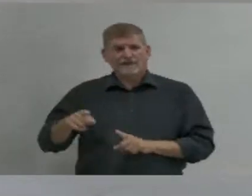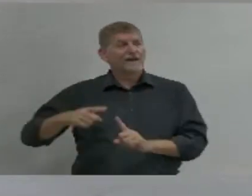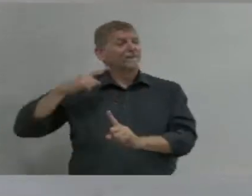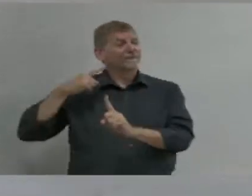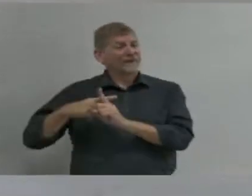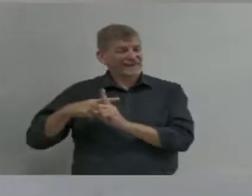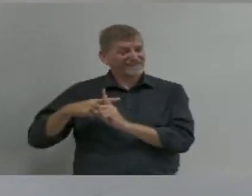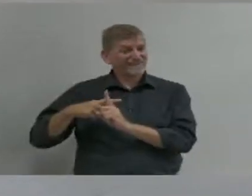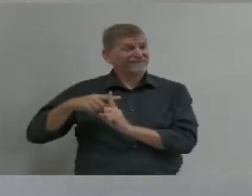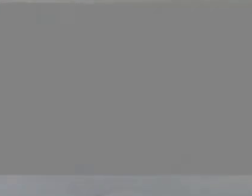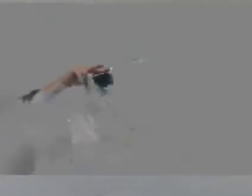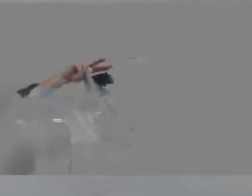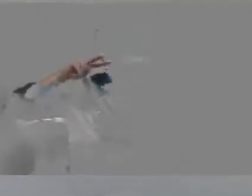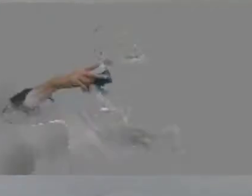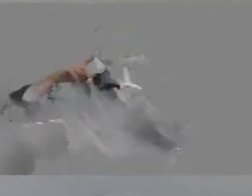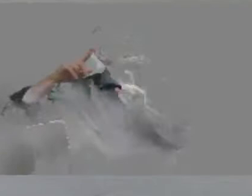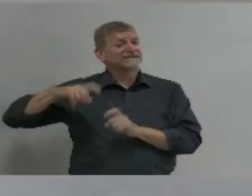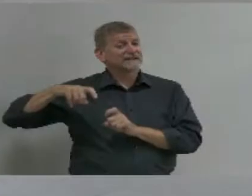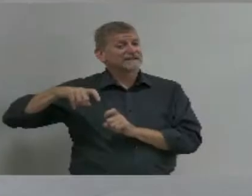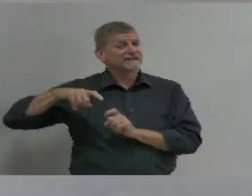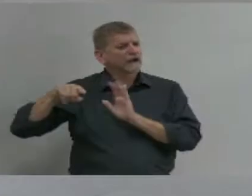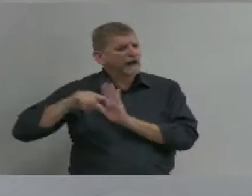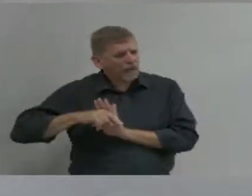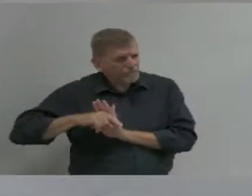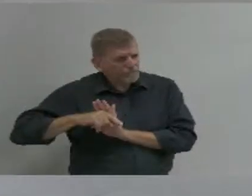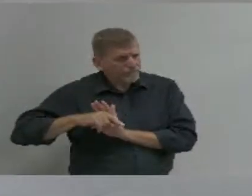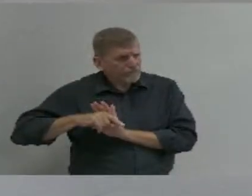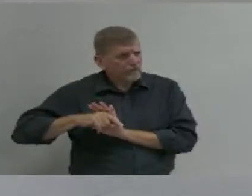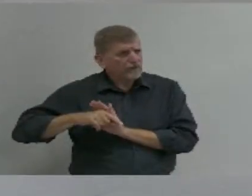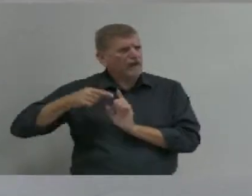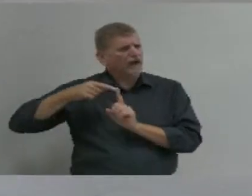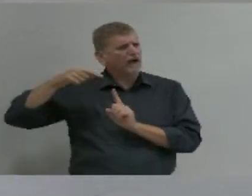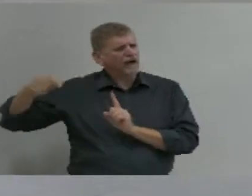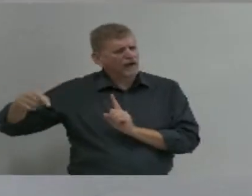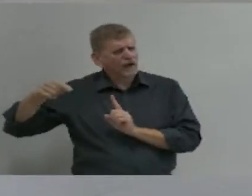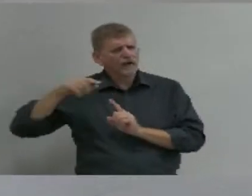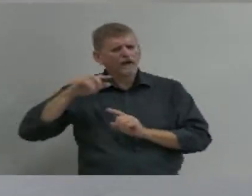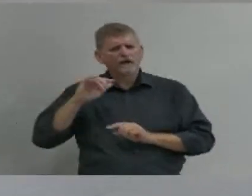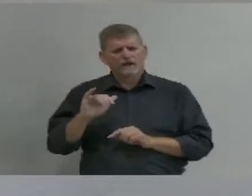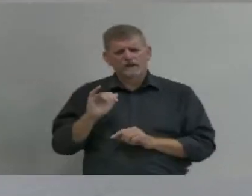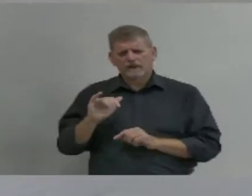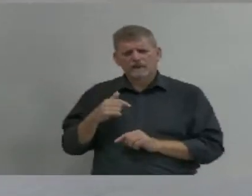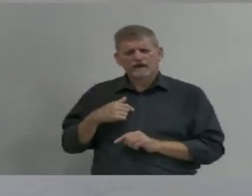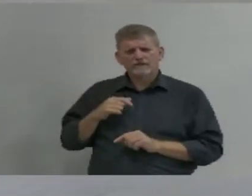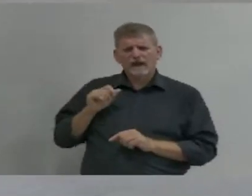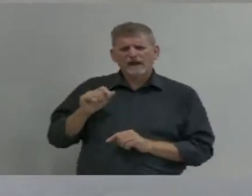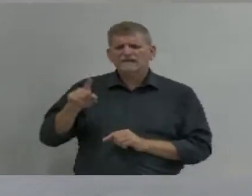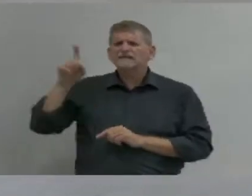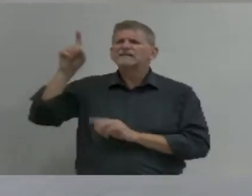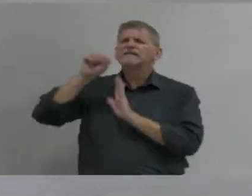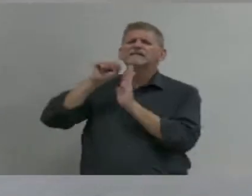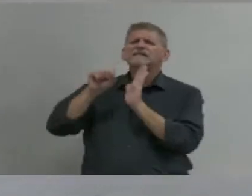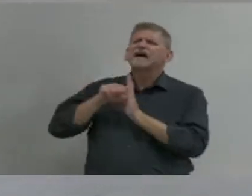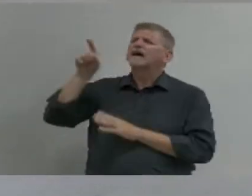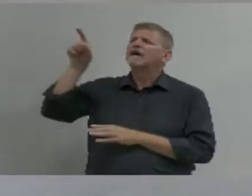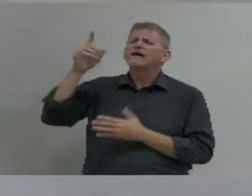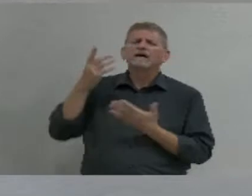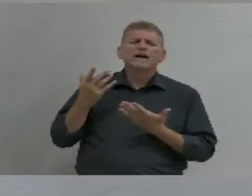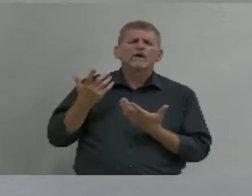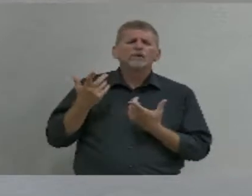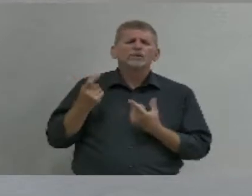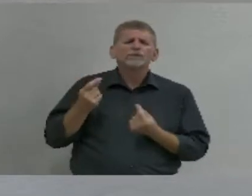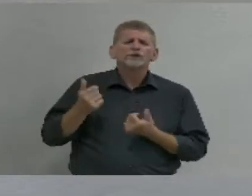negative on a subsequent test. And so when we've asked the epidemiologist, the State Department of Health, which test do we